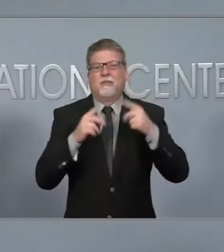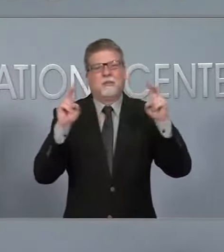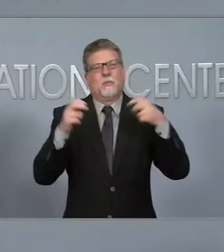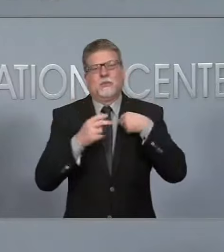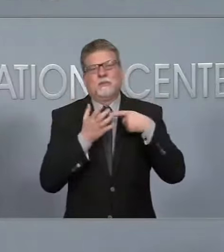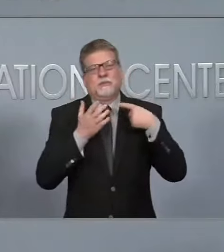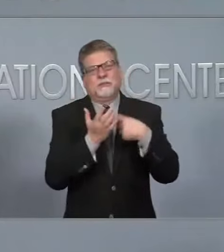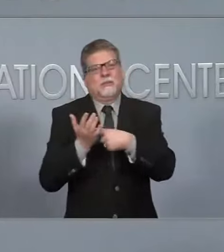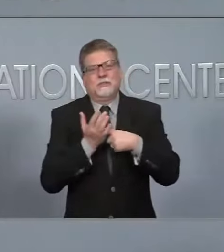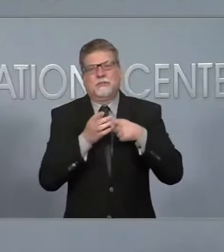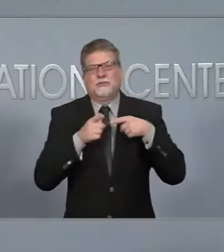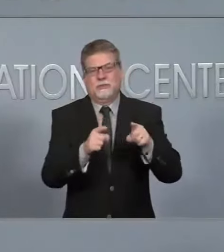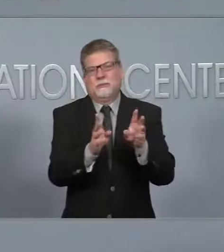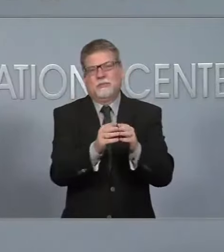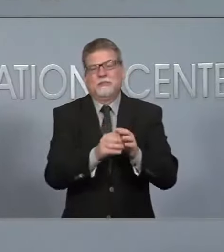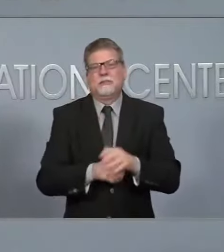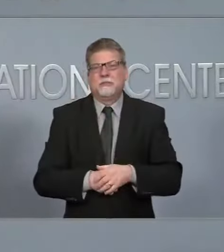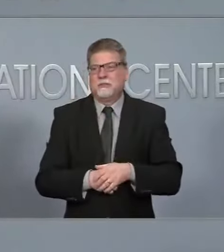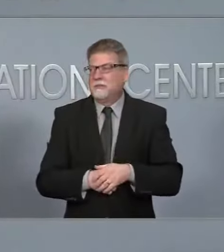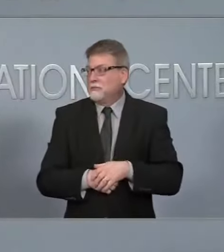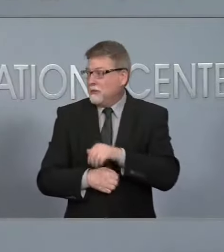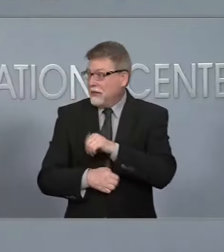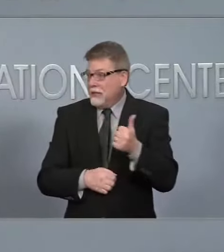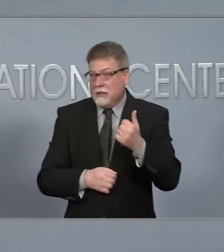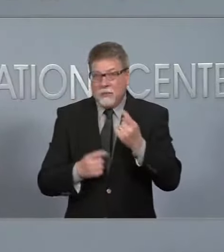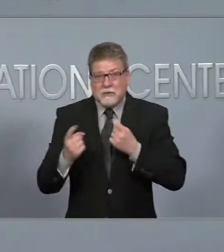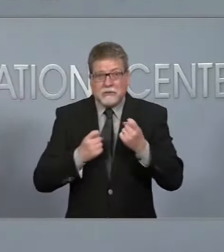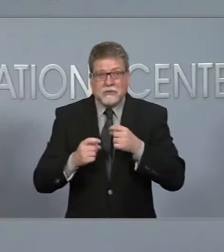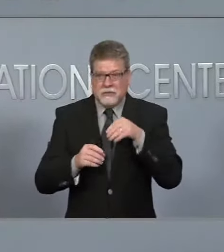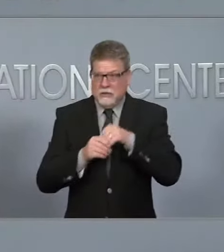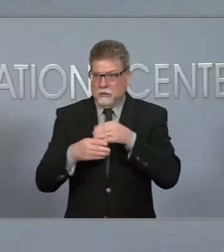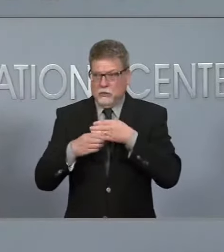So we have another question, I think, on the phone.